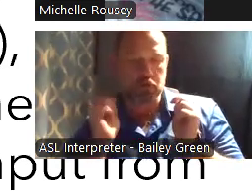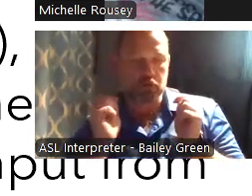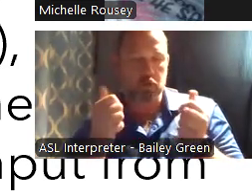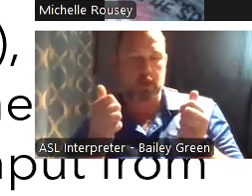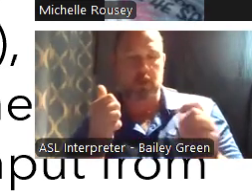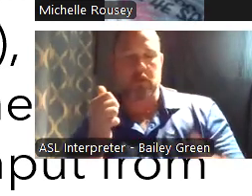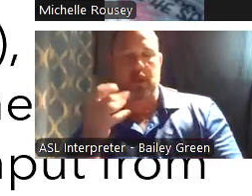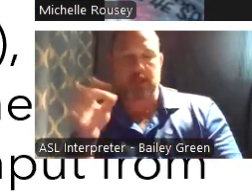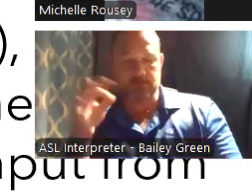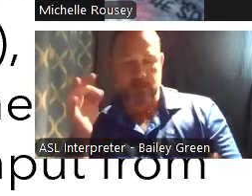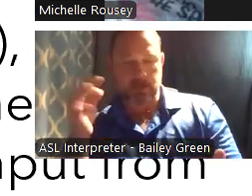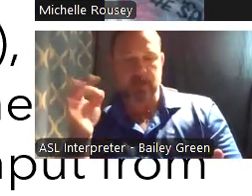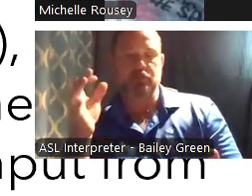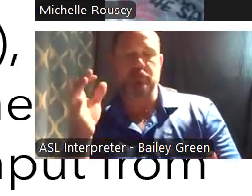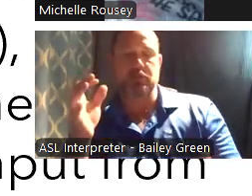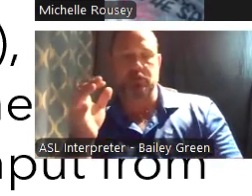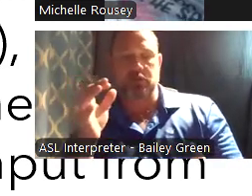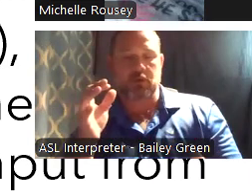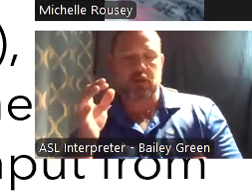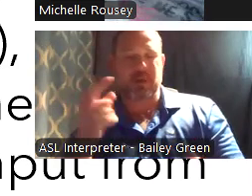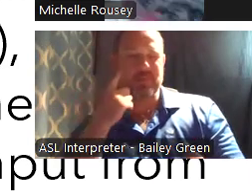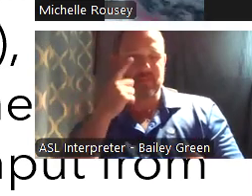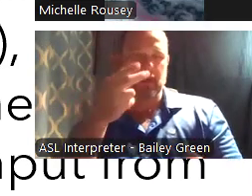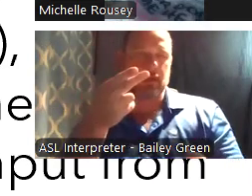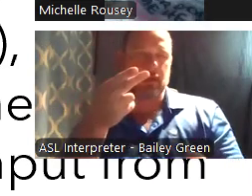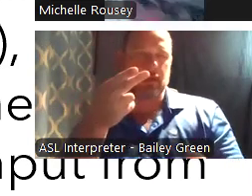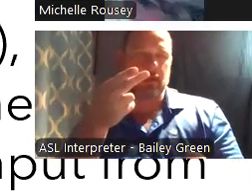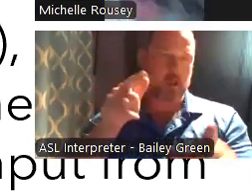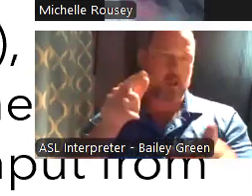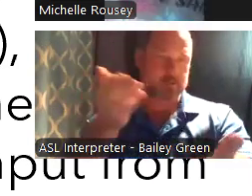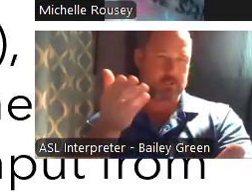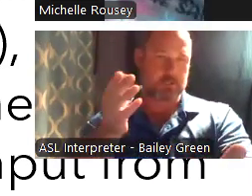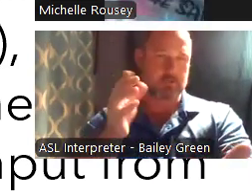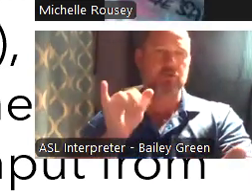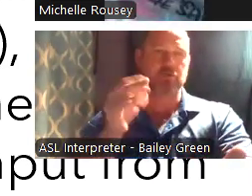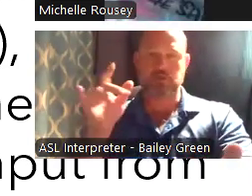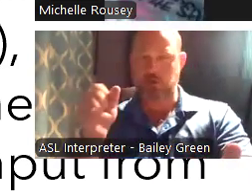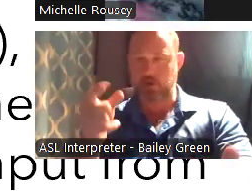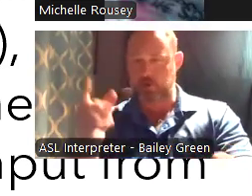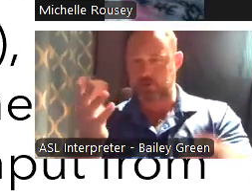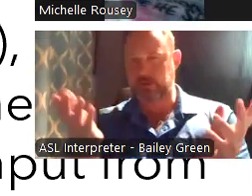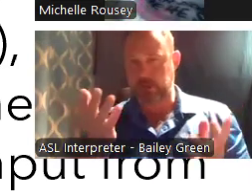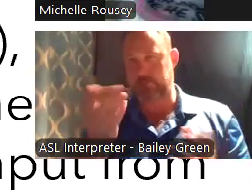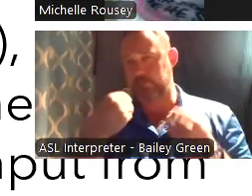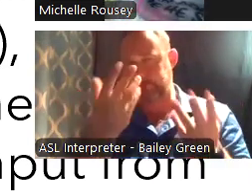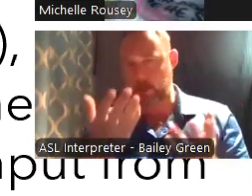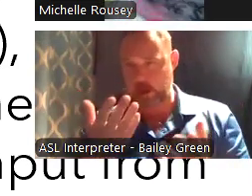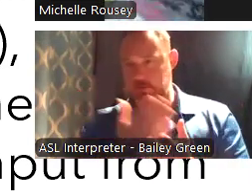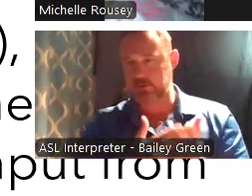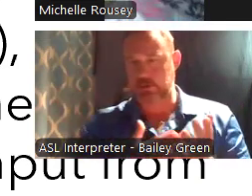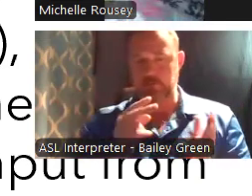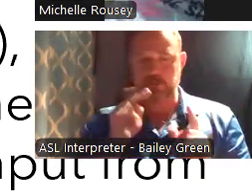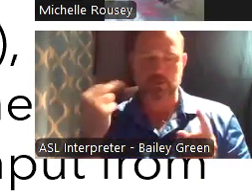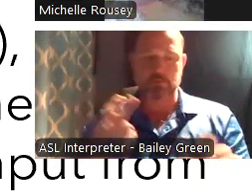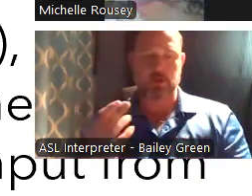explanation. And then I think Barbara Hanna is on here, as well as Corinne Jones, and they can maybe provide some provider